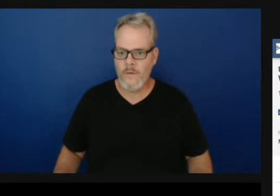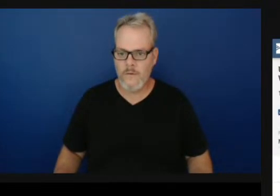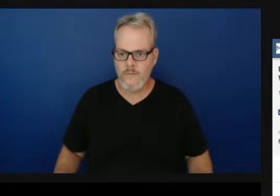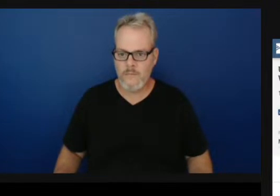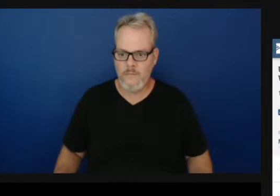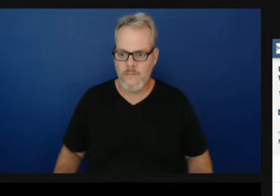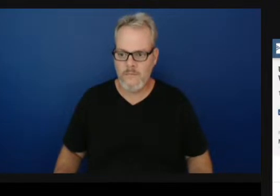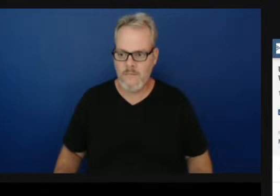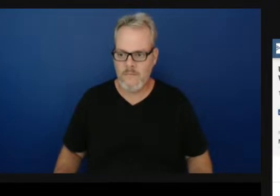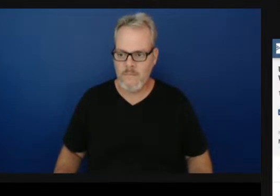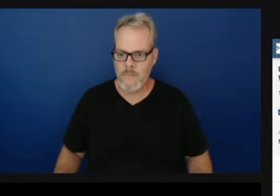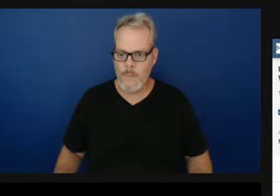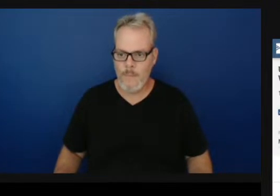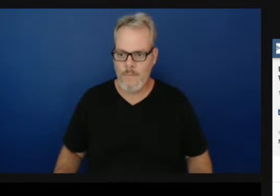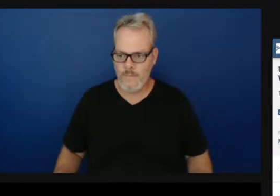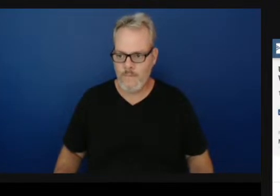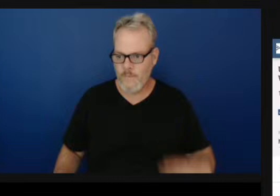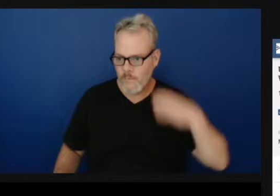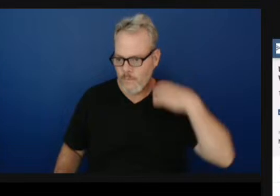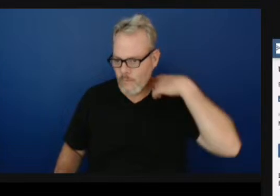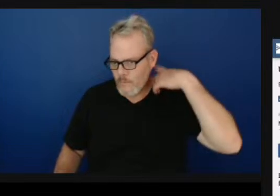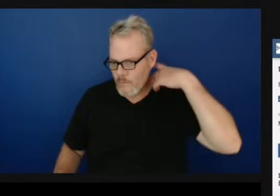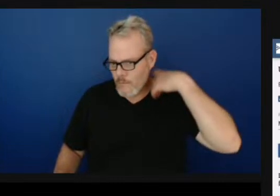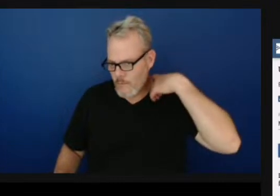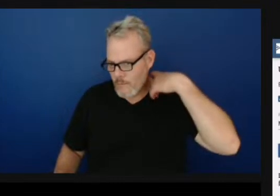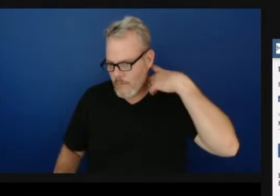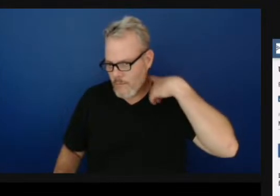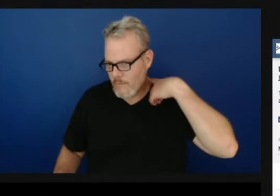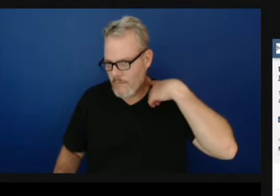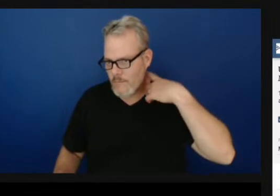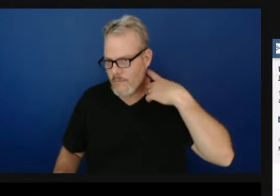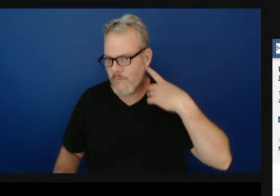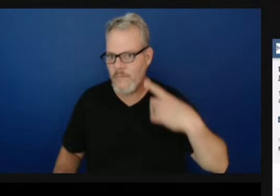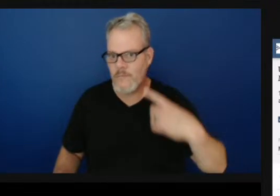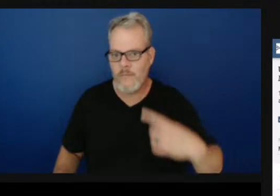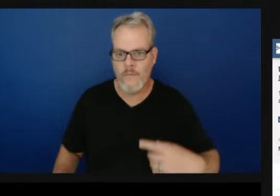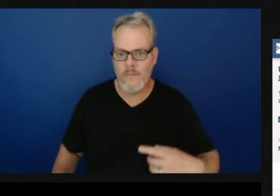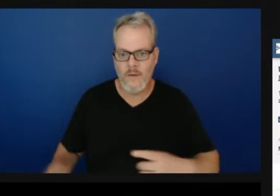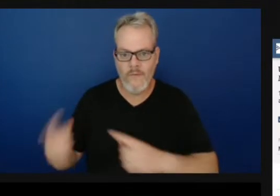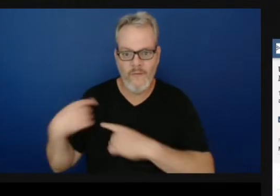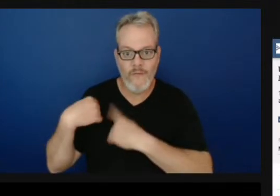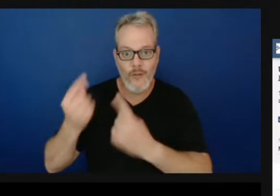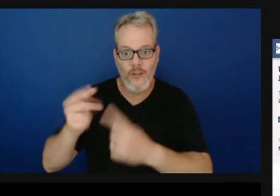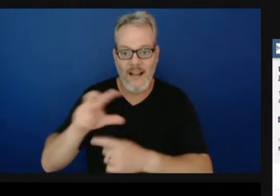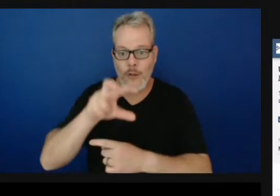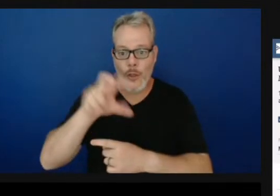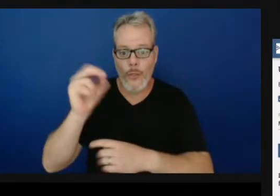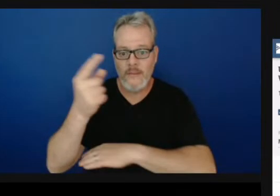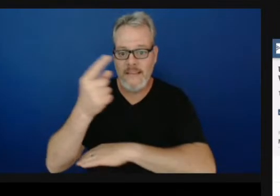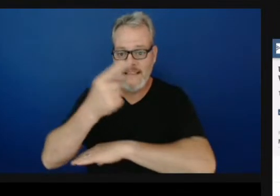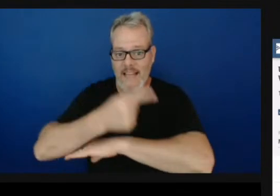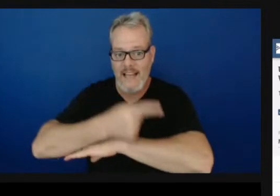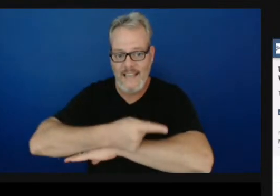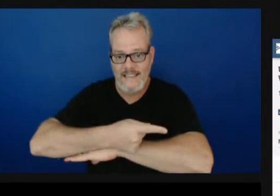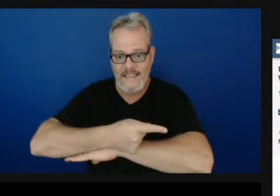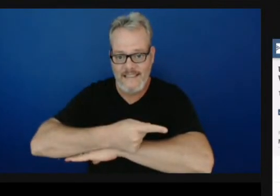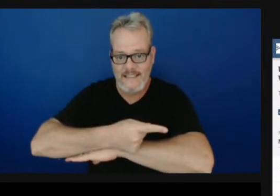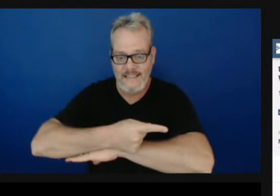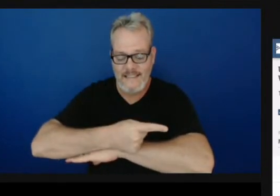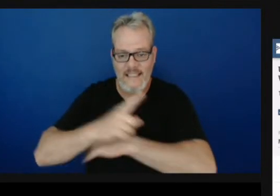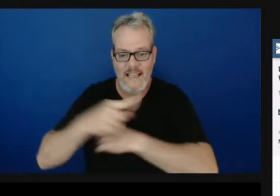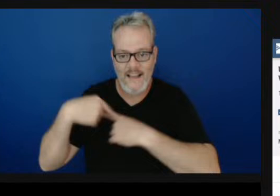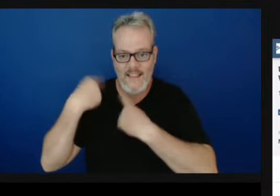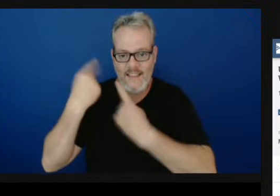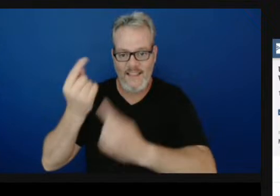Yeah. Okay, so the last 30 days, all the earthquakes in the last 7 days here